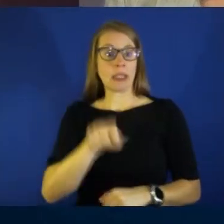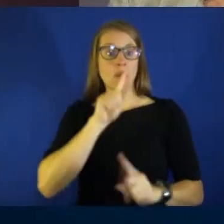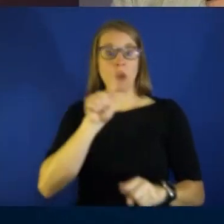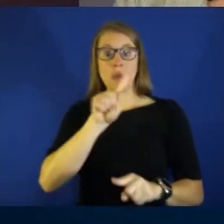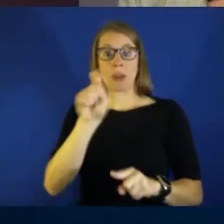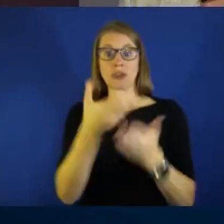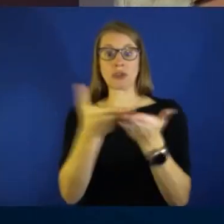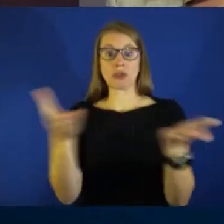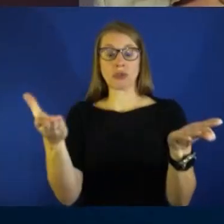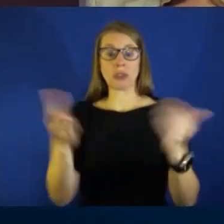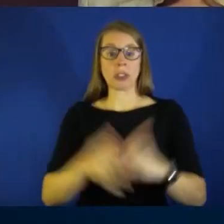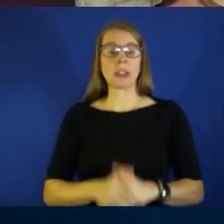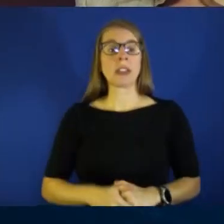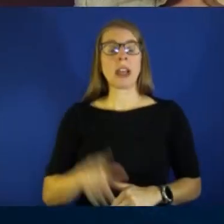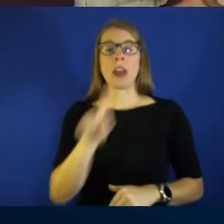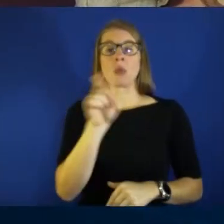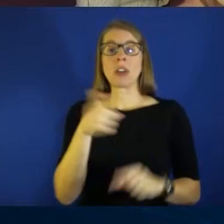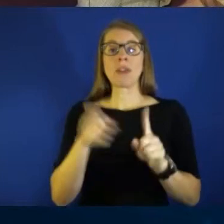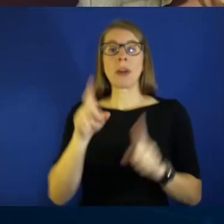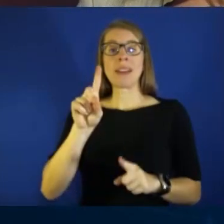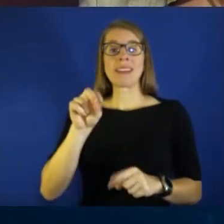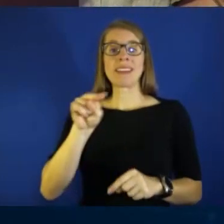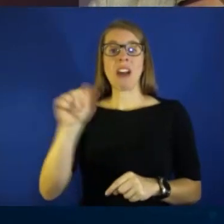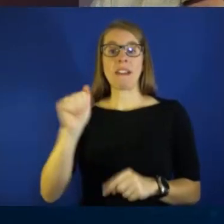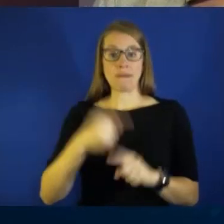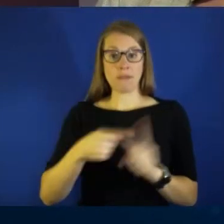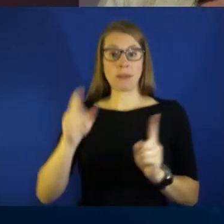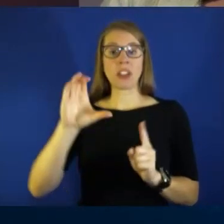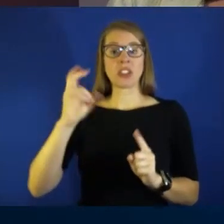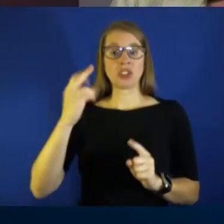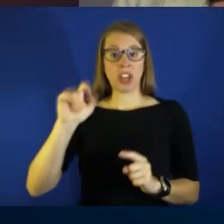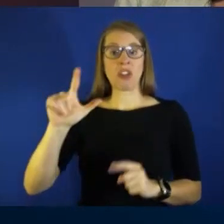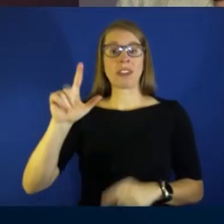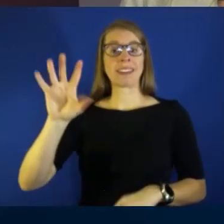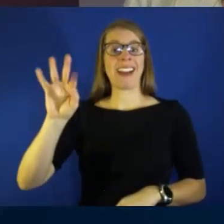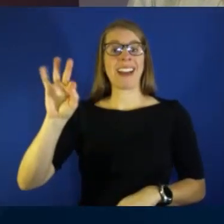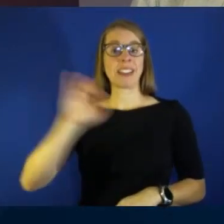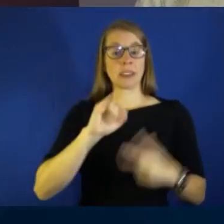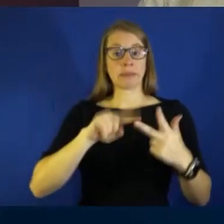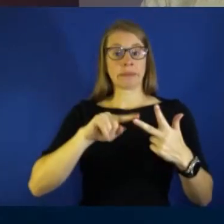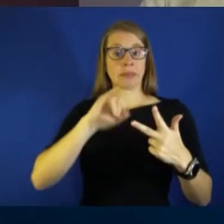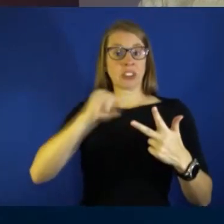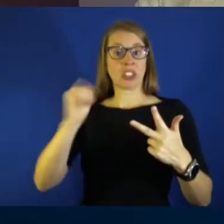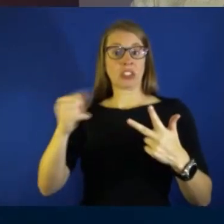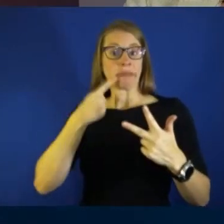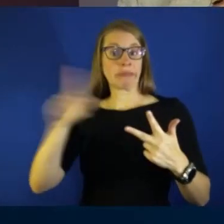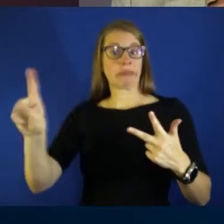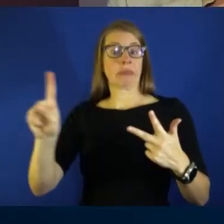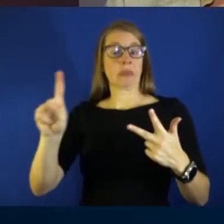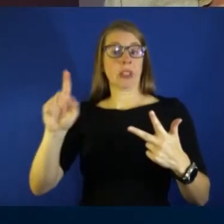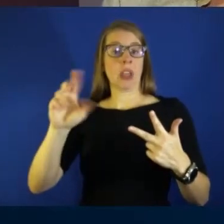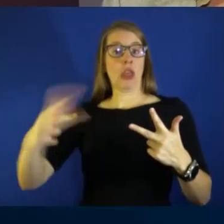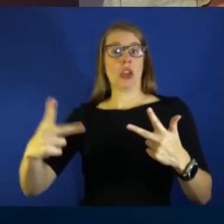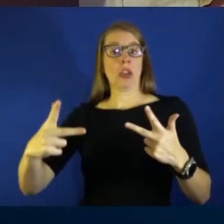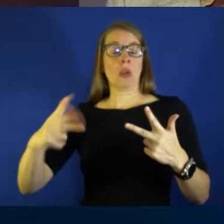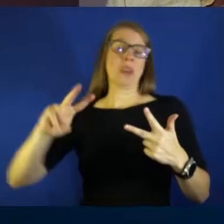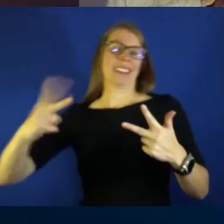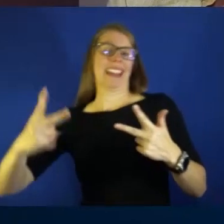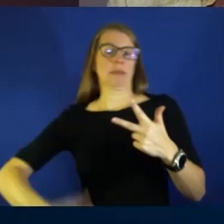Okay, I do have a question from Donna over at Channel 9. With Johnson & Johnson's announcement that a booster could be coming soon, is